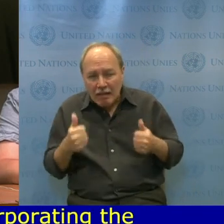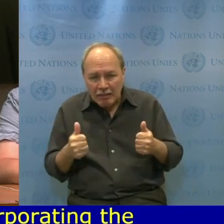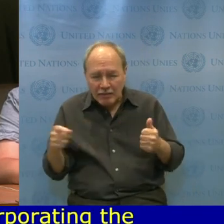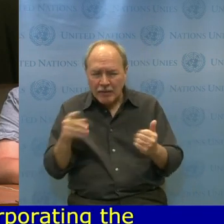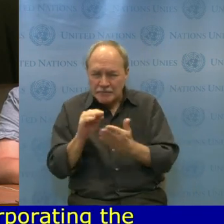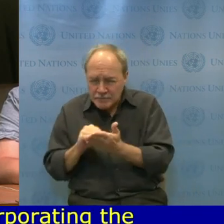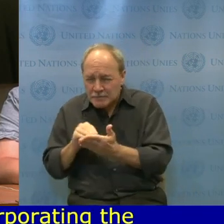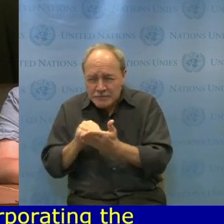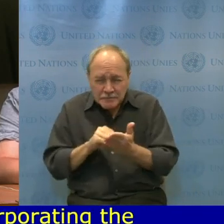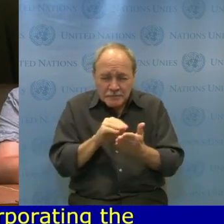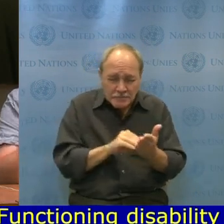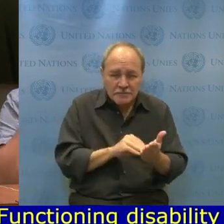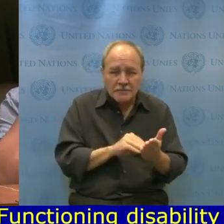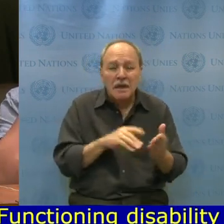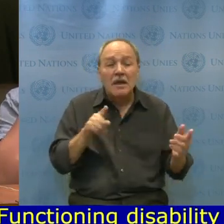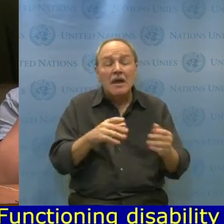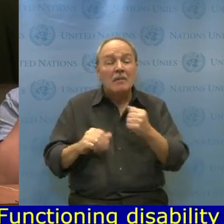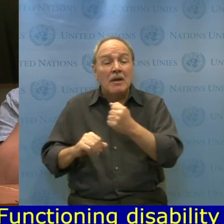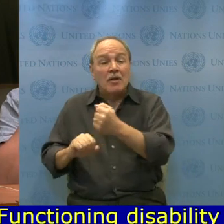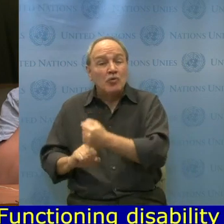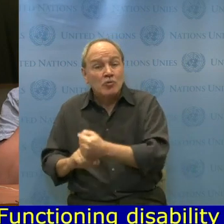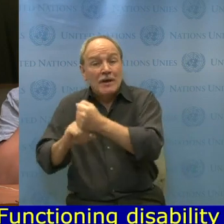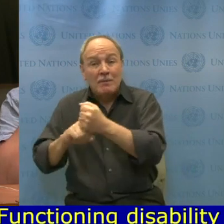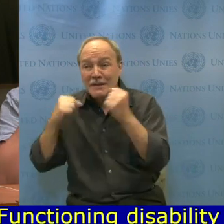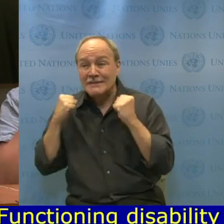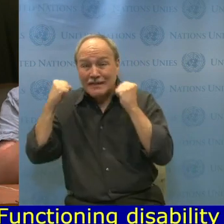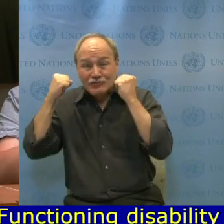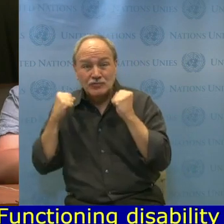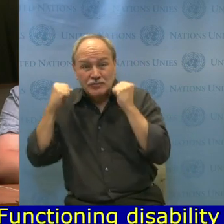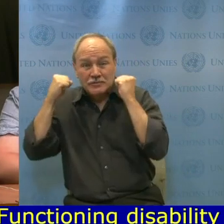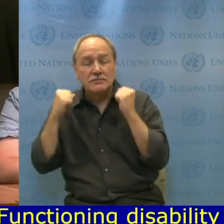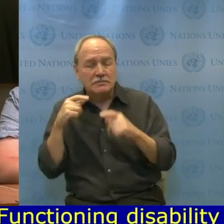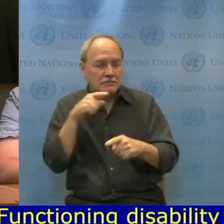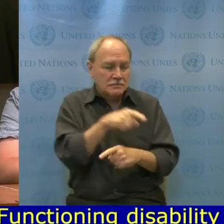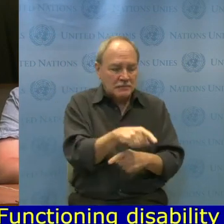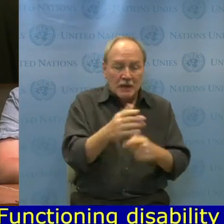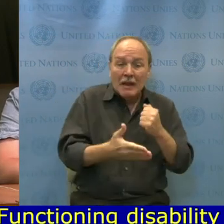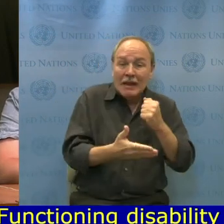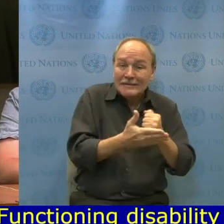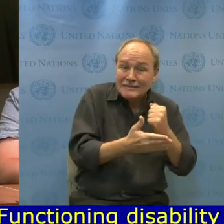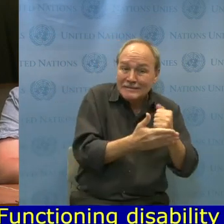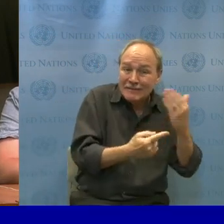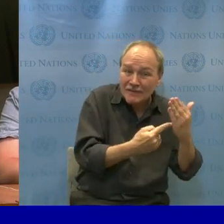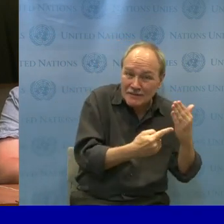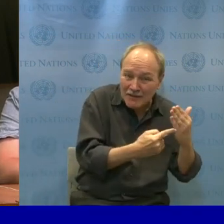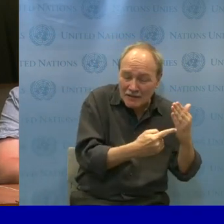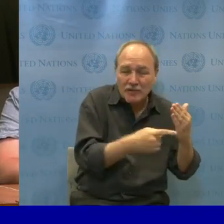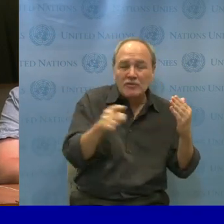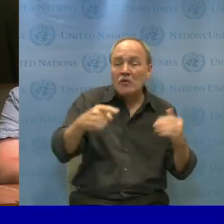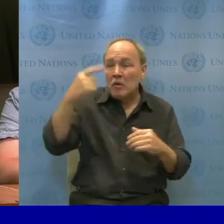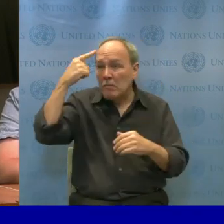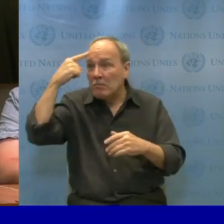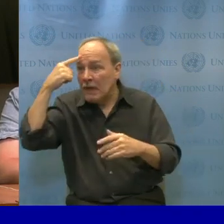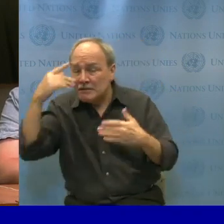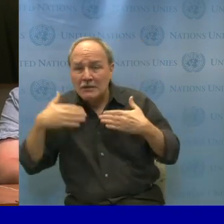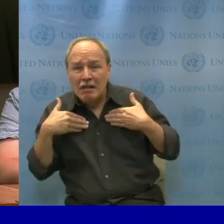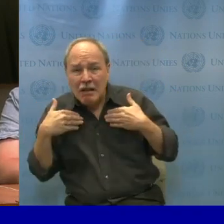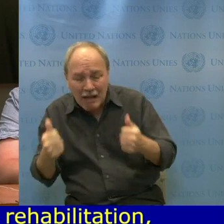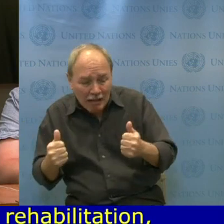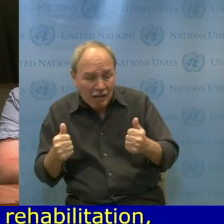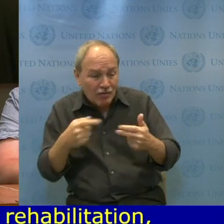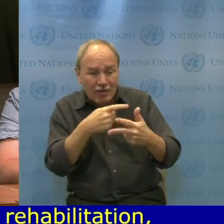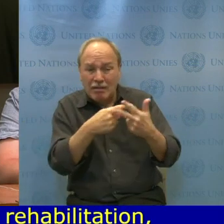Unfortunately, services like rehabilitation, assistive technology and mental health programs remain underfunded and more underprioritized in the health